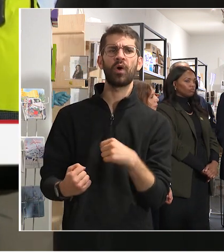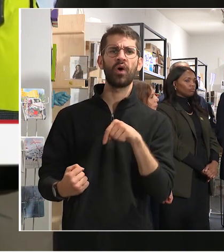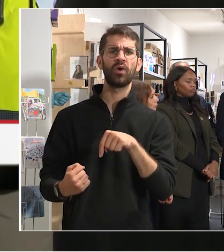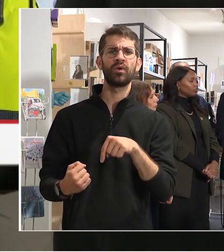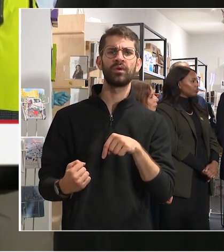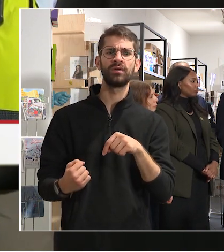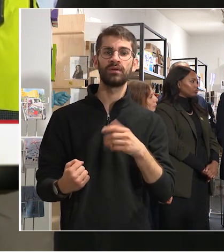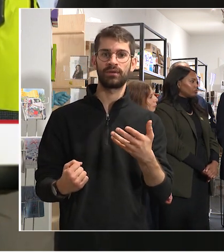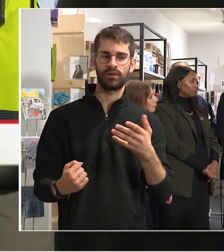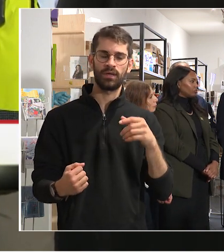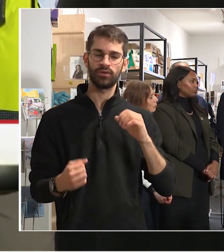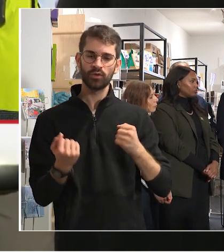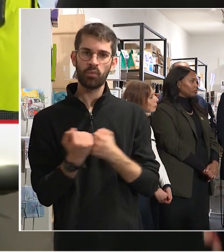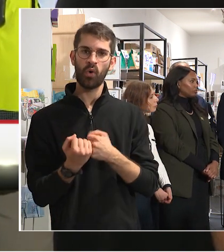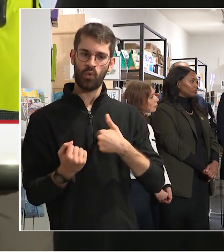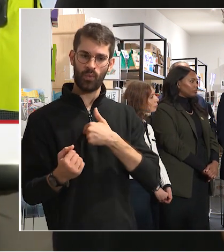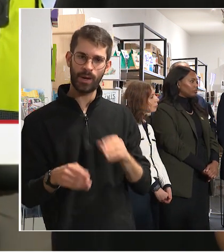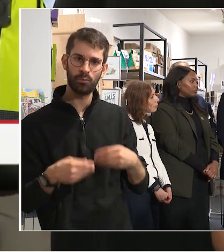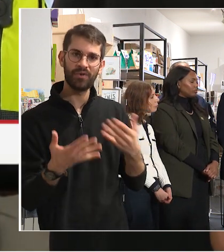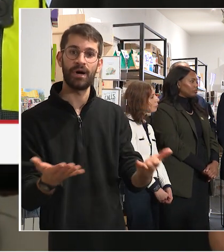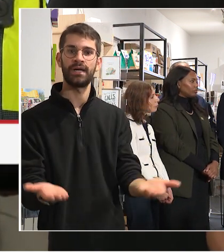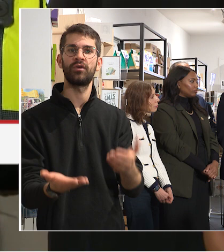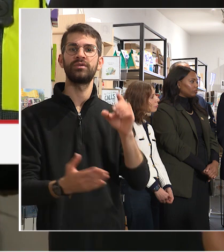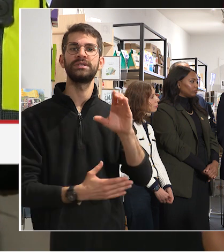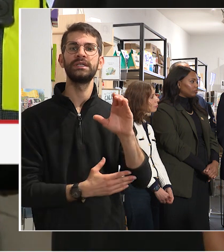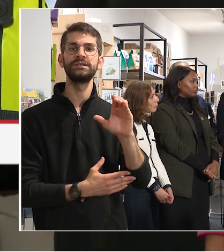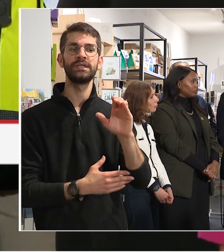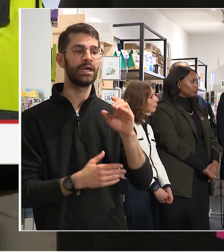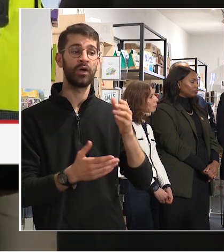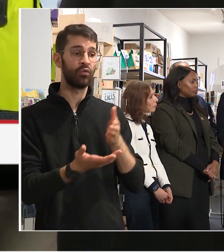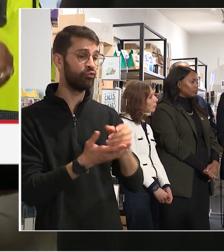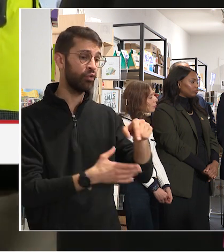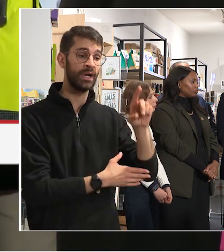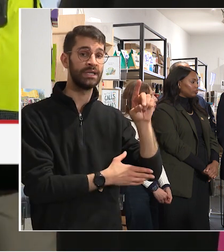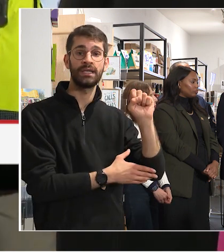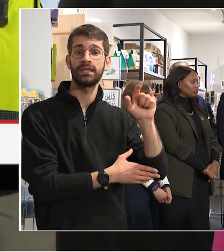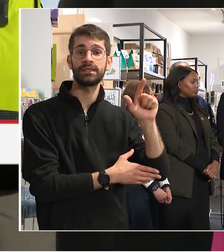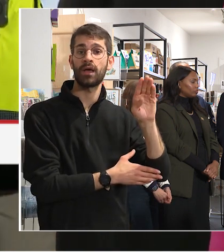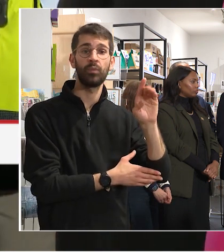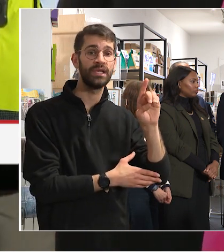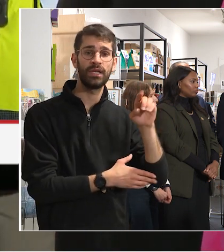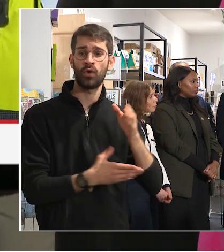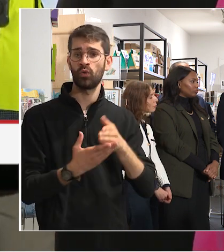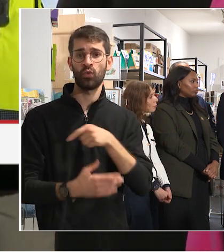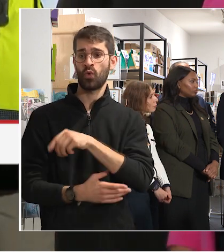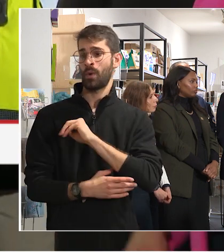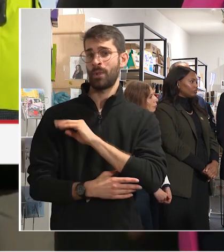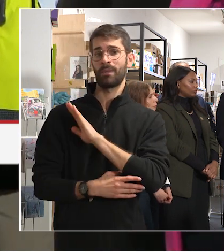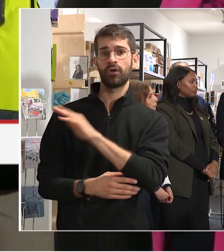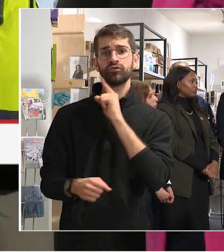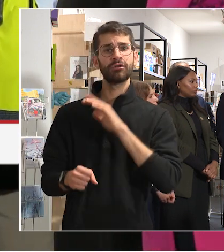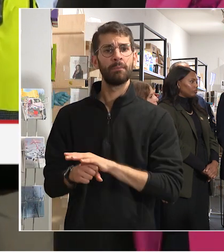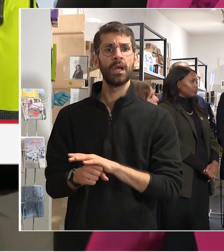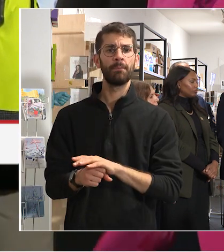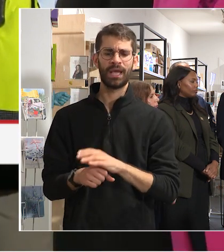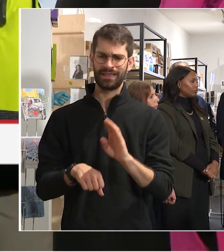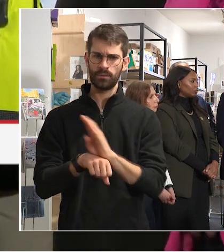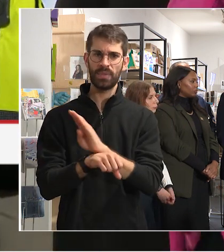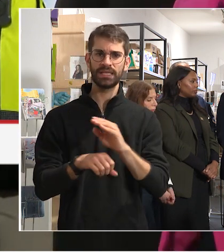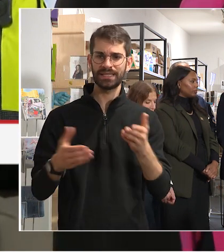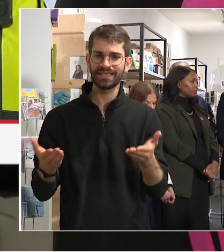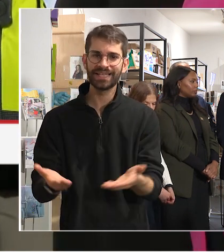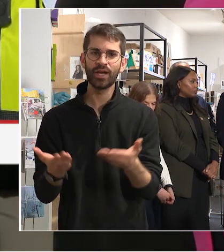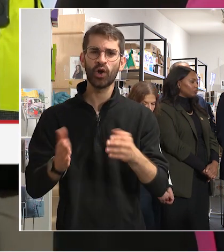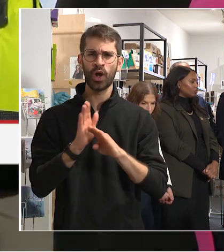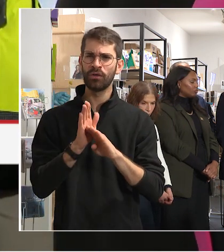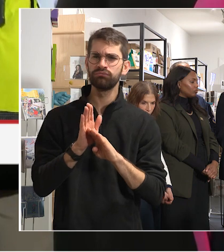that the small businesses are getting, whether it's from DSLBD or the commitment of the mayor, businesses are coming, they're thriving, and